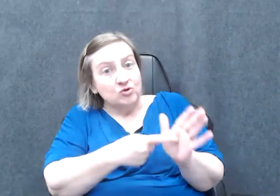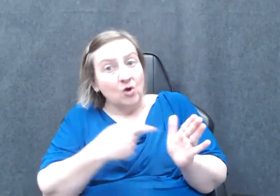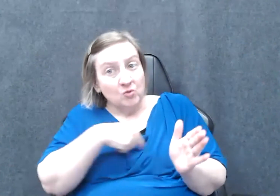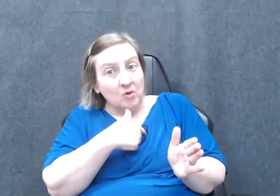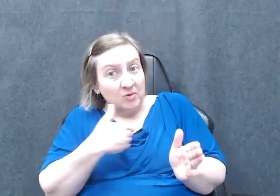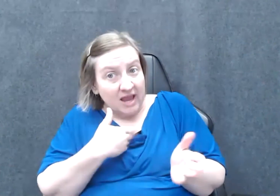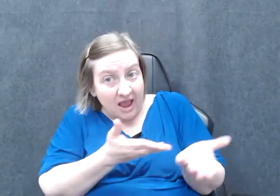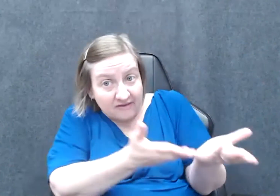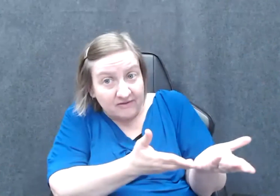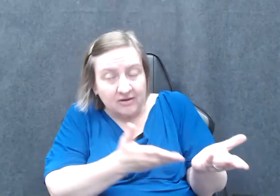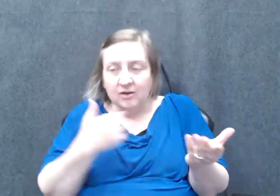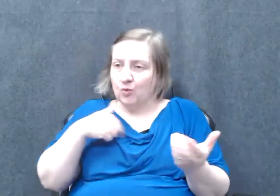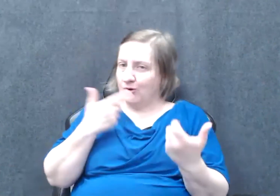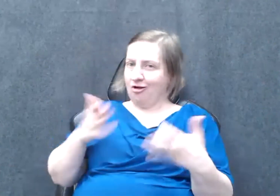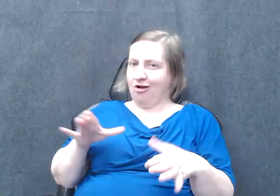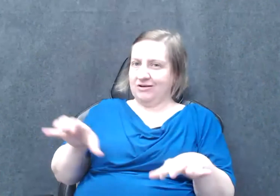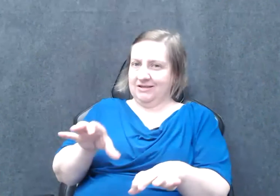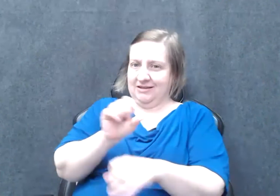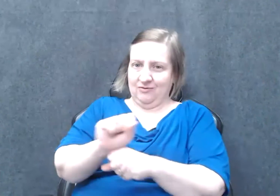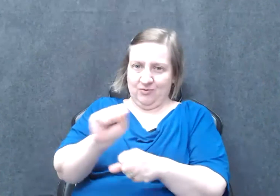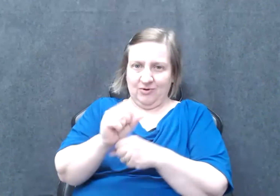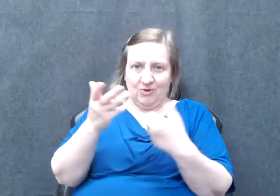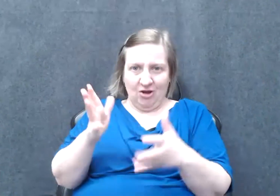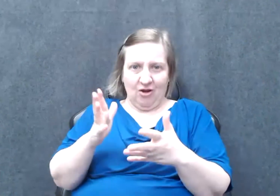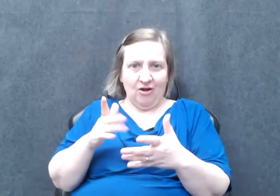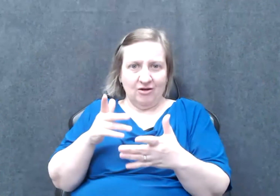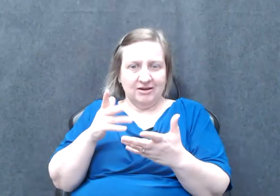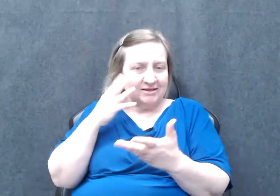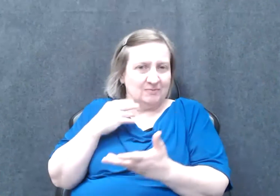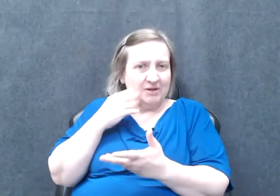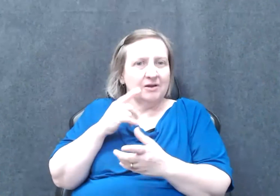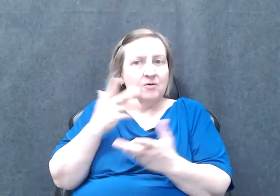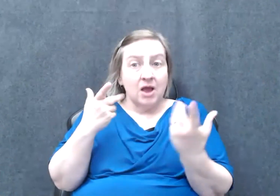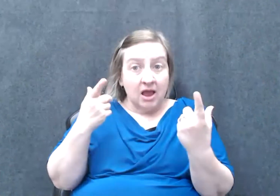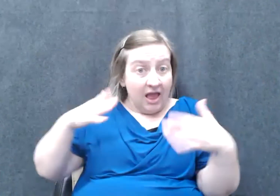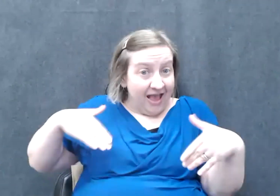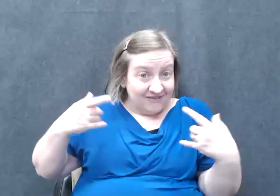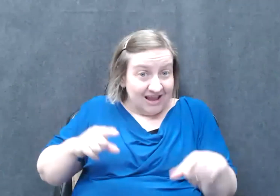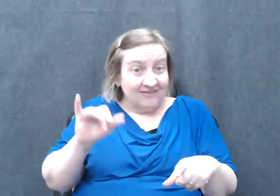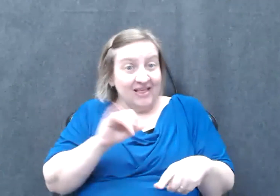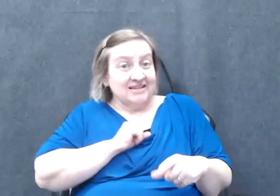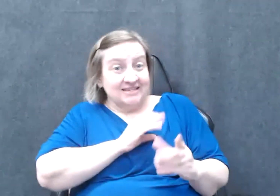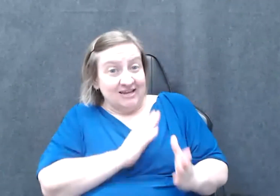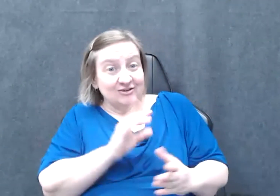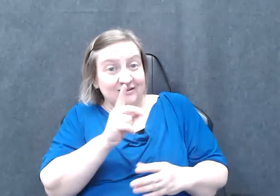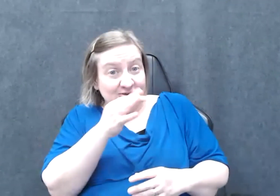have. When we've already done that work, we've already crosswalked. The only thing that hasn't been done, like Senator Dingra was saying,